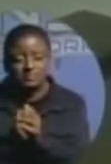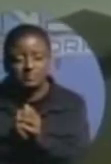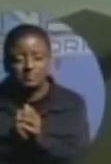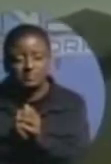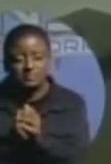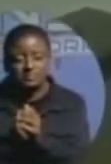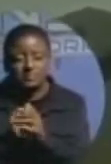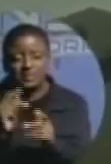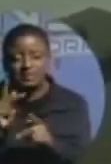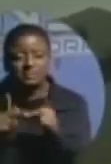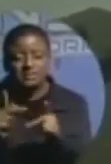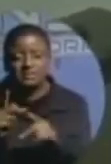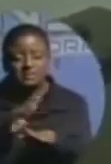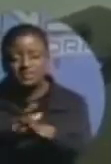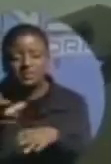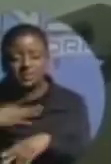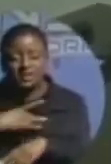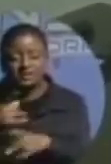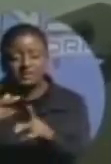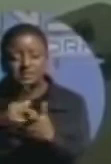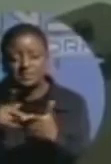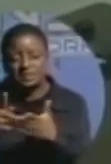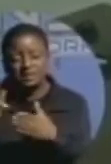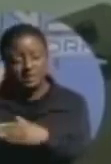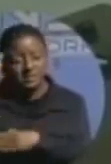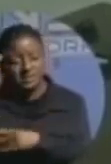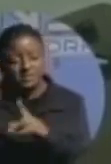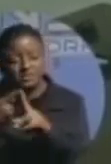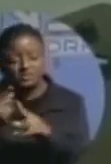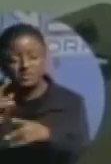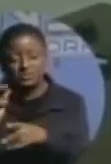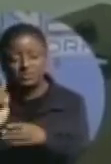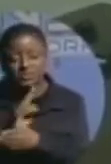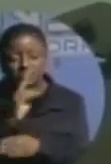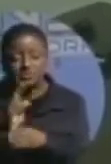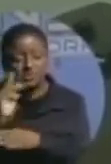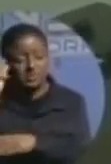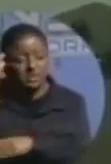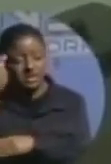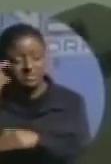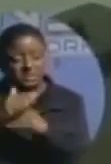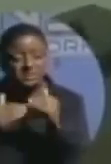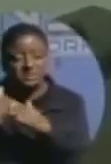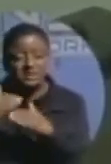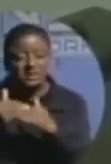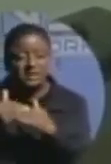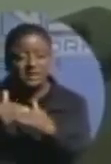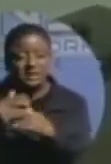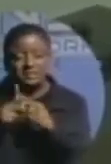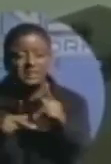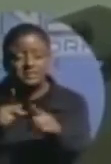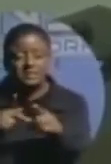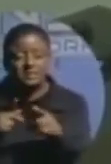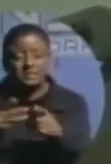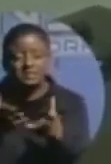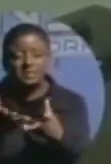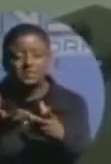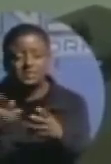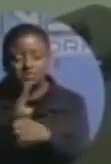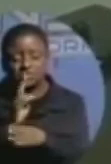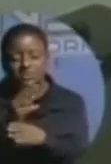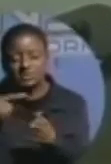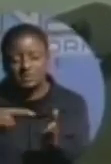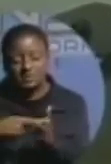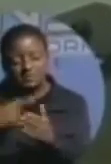don't like to pay the government to use government stuff. Right. You get me? Yeah. Whereas people come to use this for your banqueting, for this